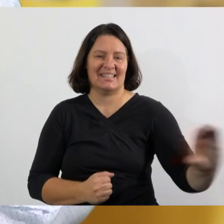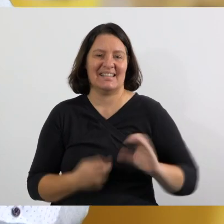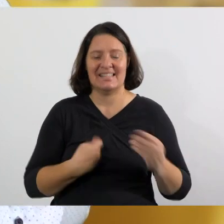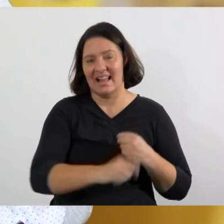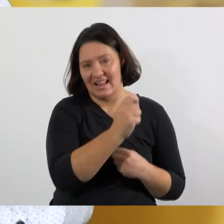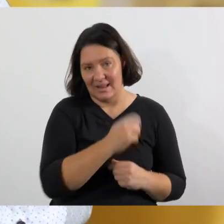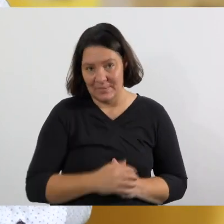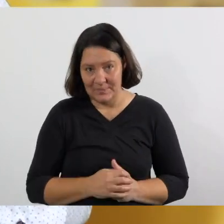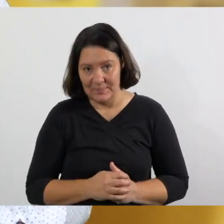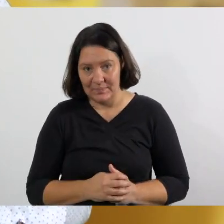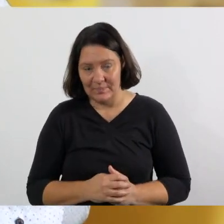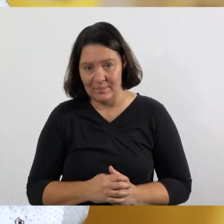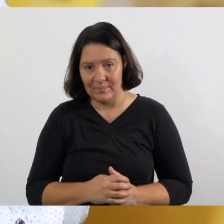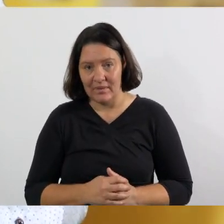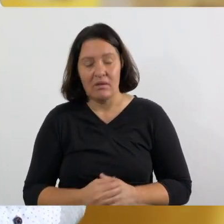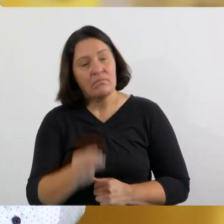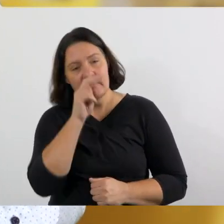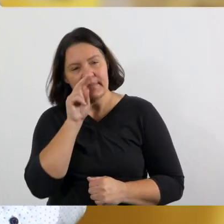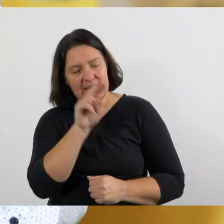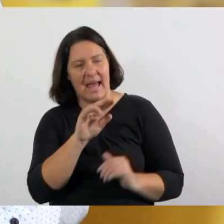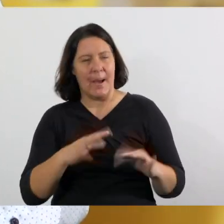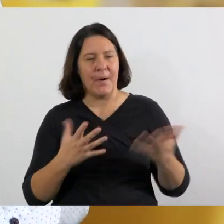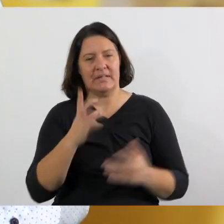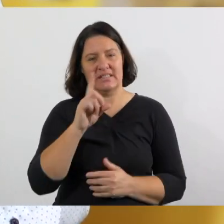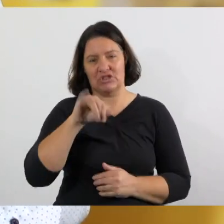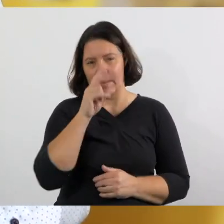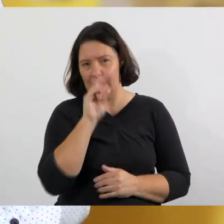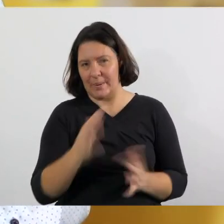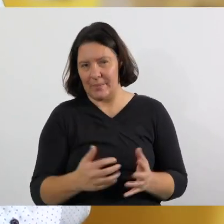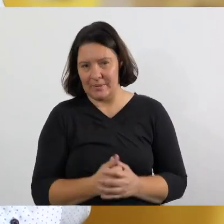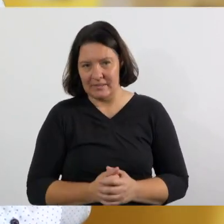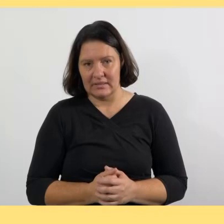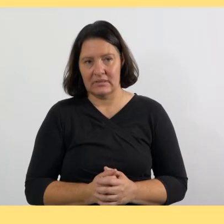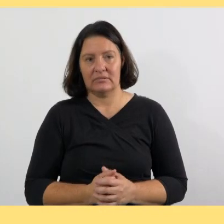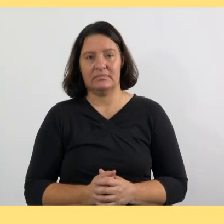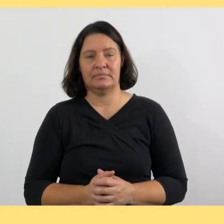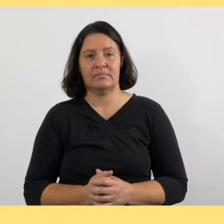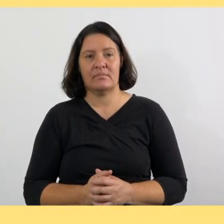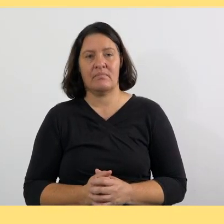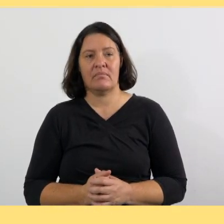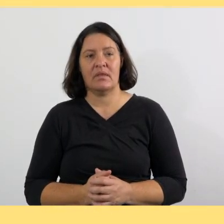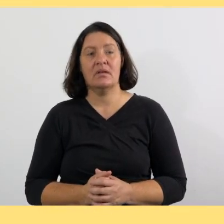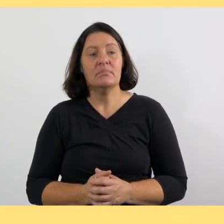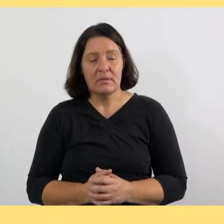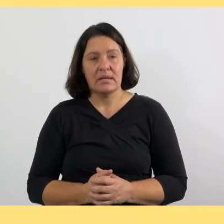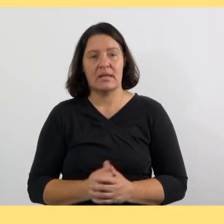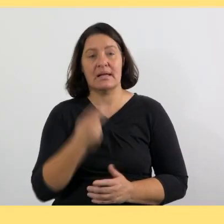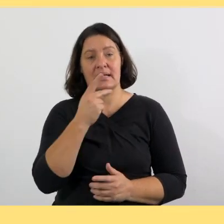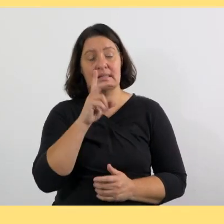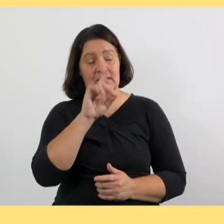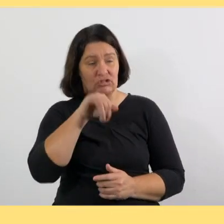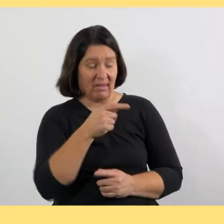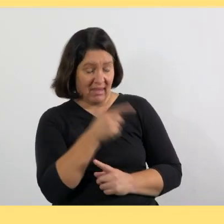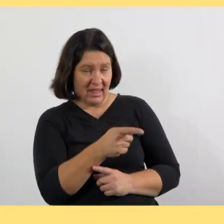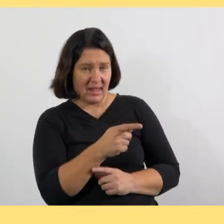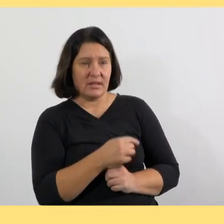sales will be recorded. Let us then see how our DJ looks like. Here is the debtors journal. So